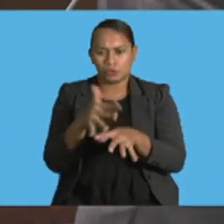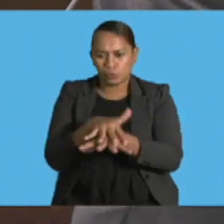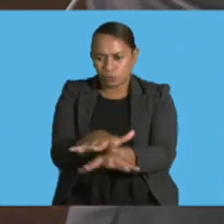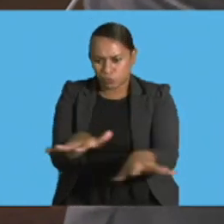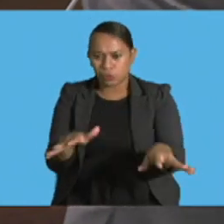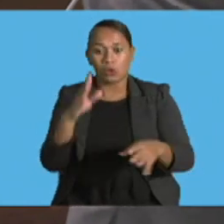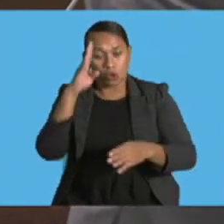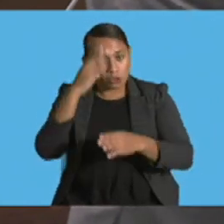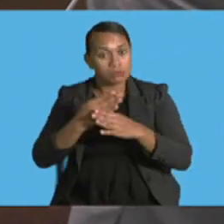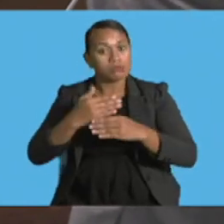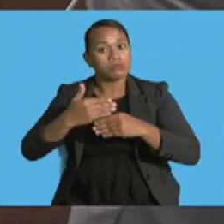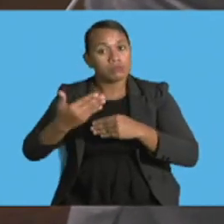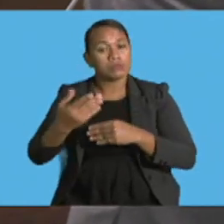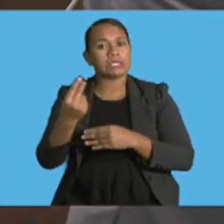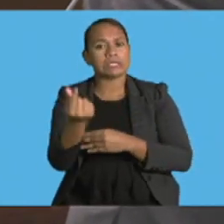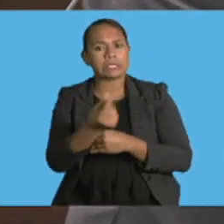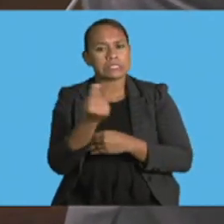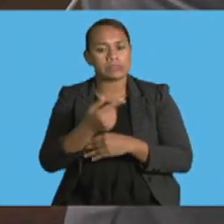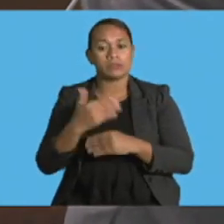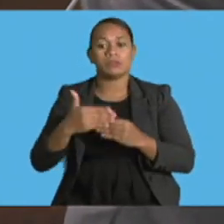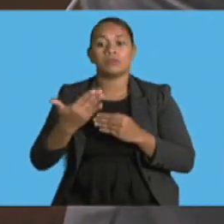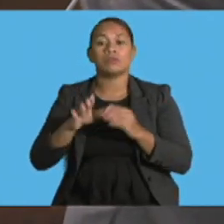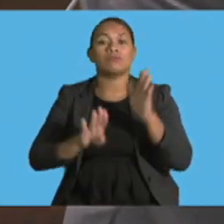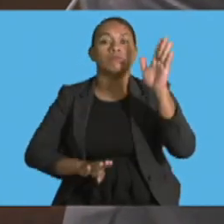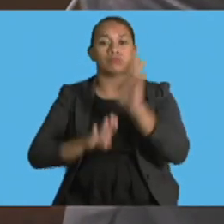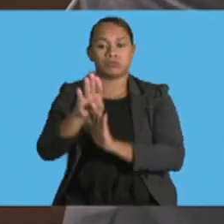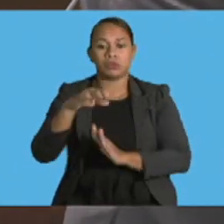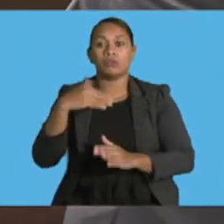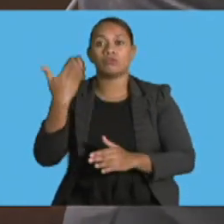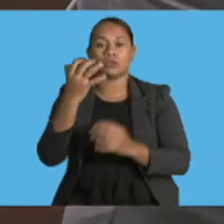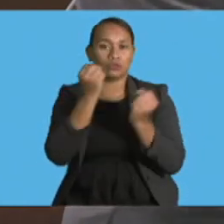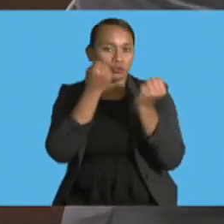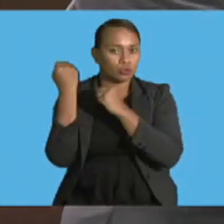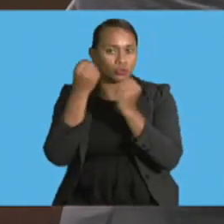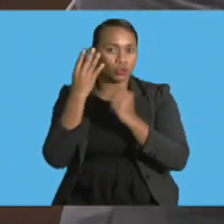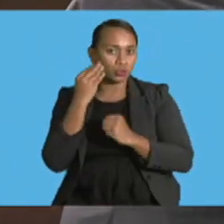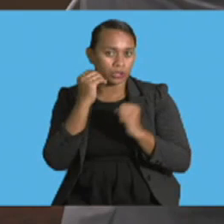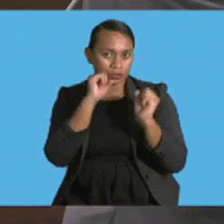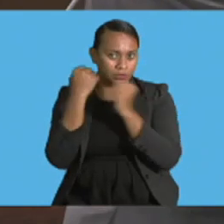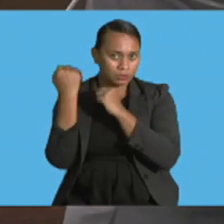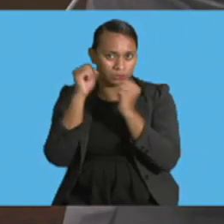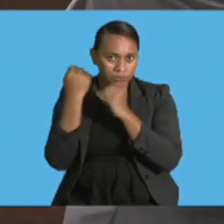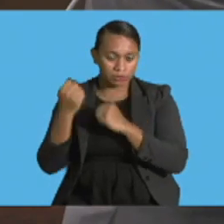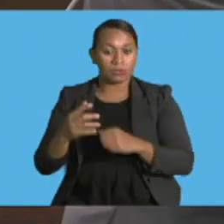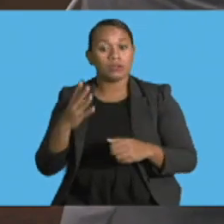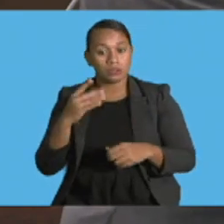transport and efficiency to our sugarcane industry. These are the type of big ideas